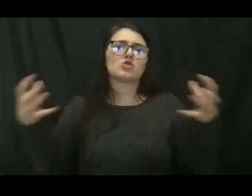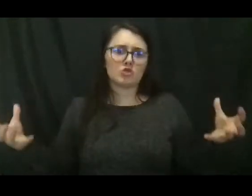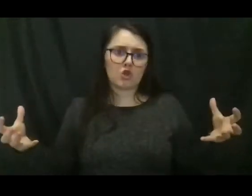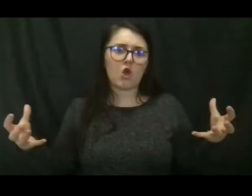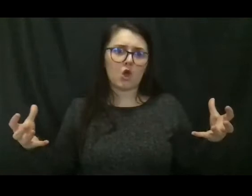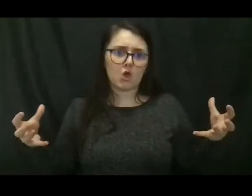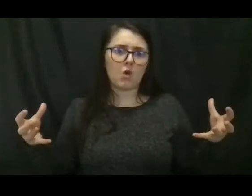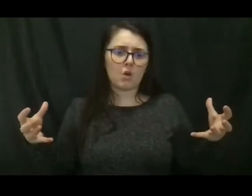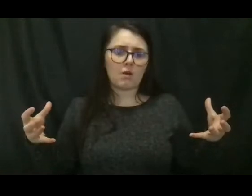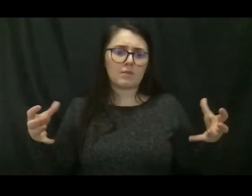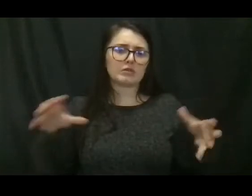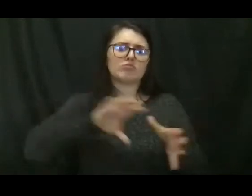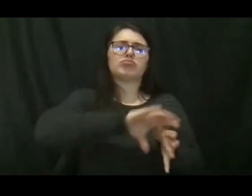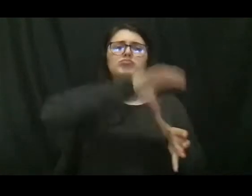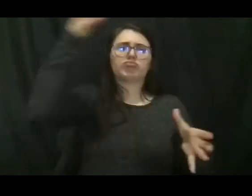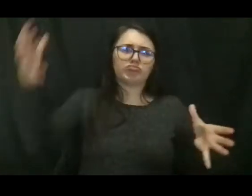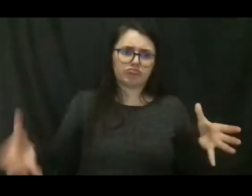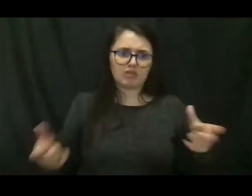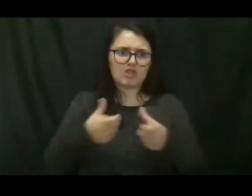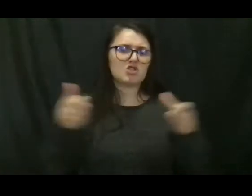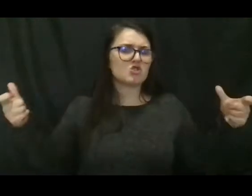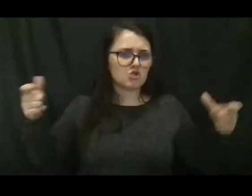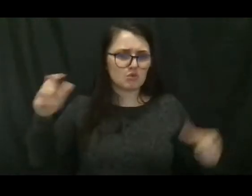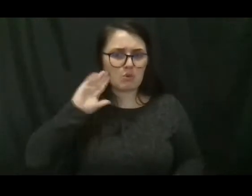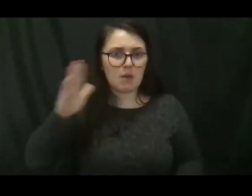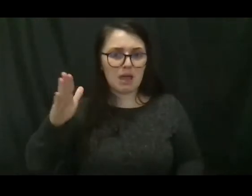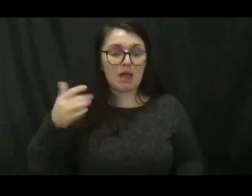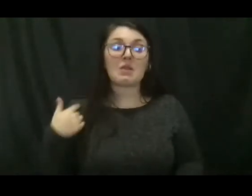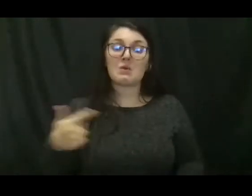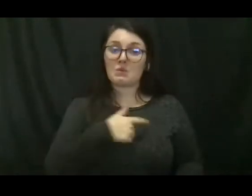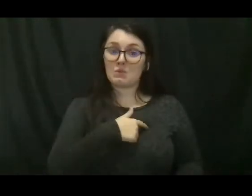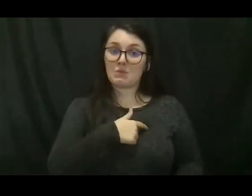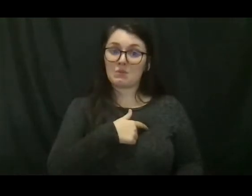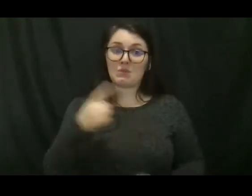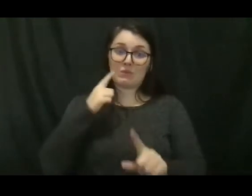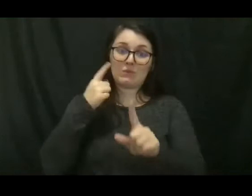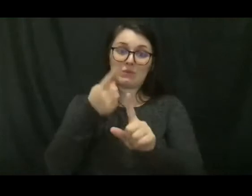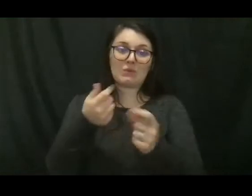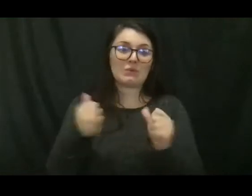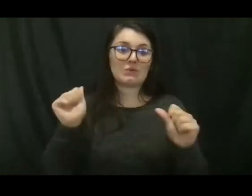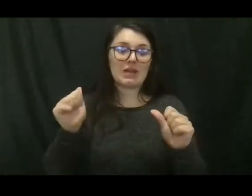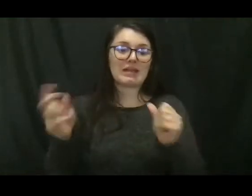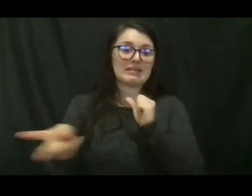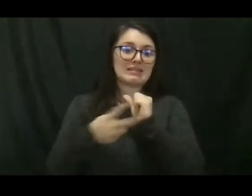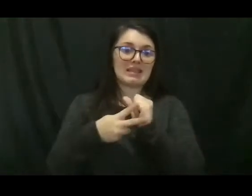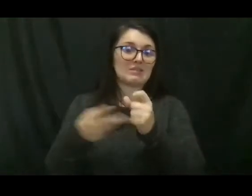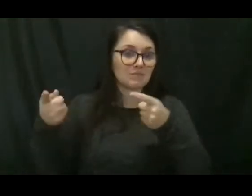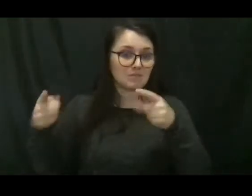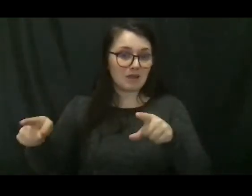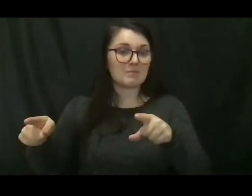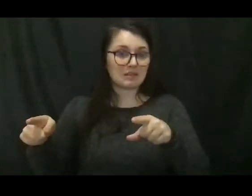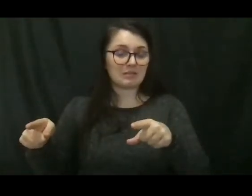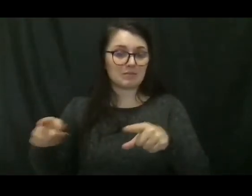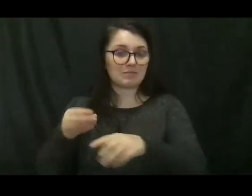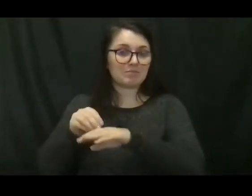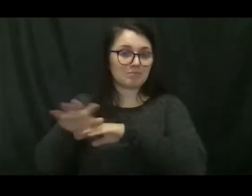So we actually save that from happening. And in our area, because of the